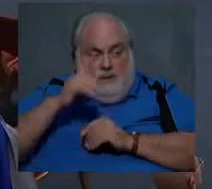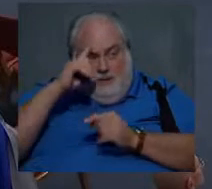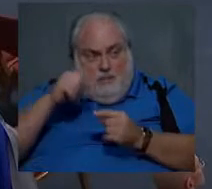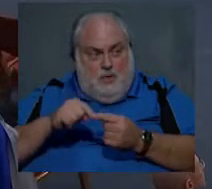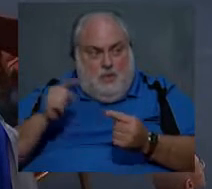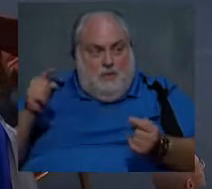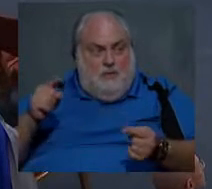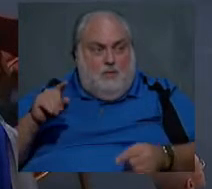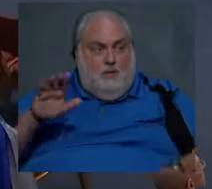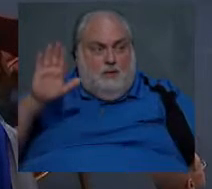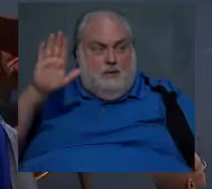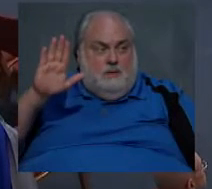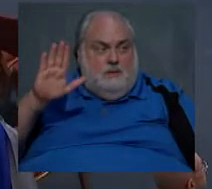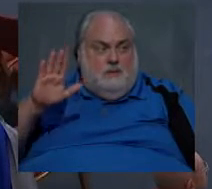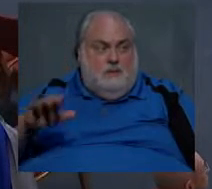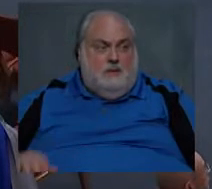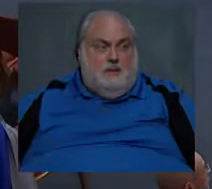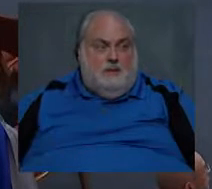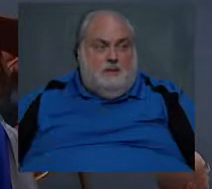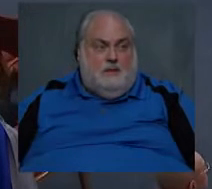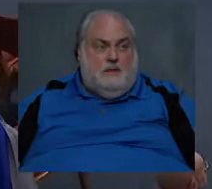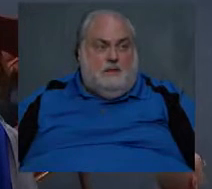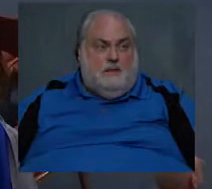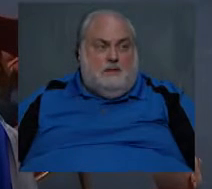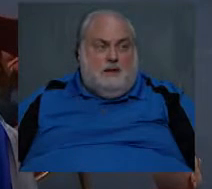Those who do not approve, raise your hand.